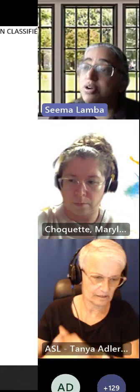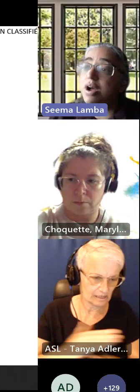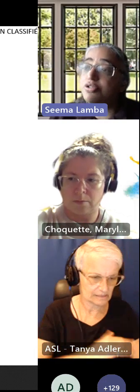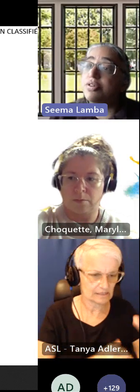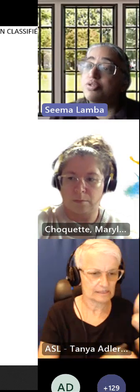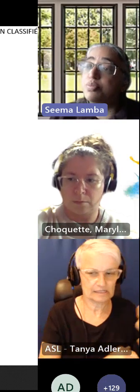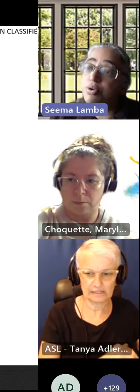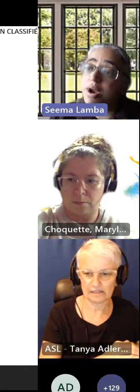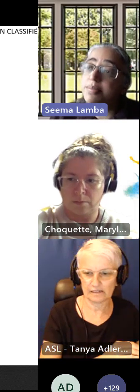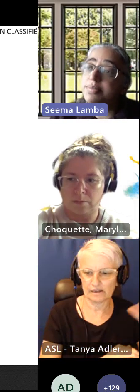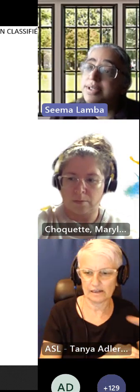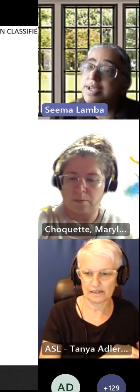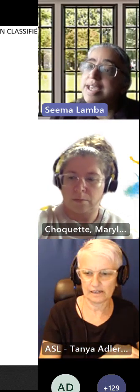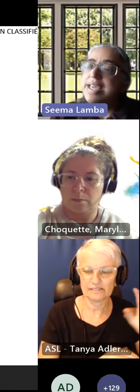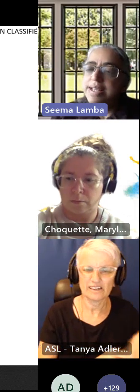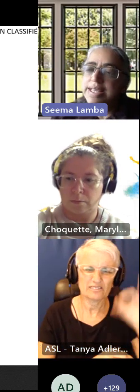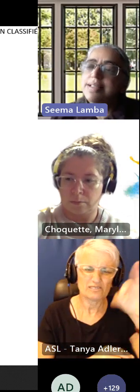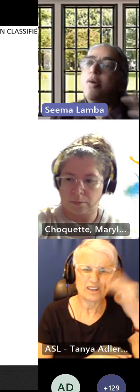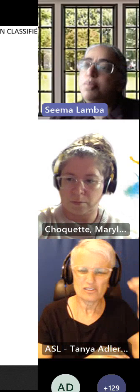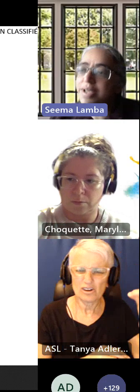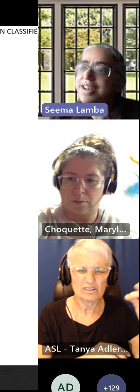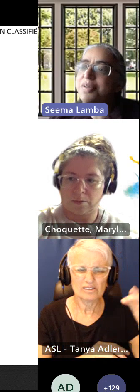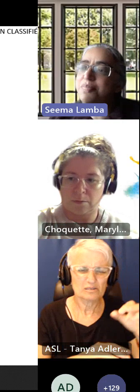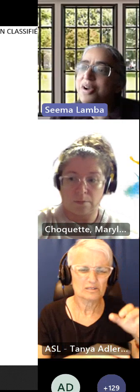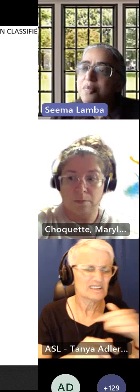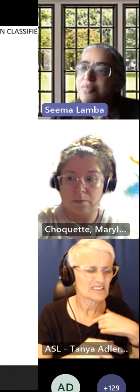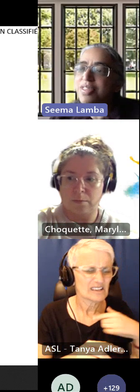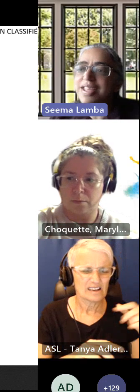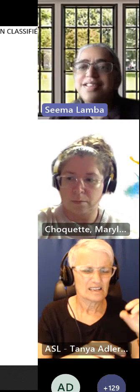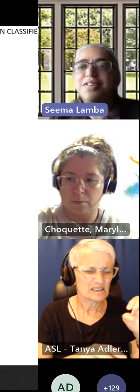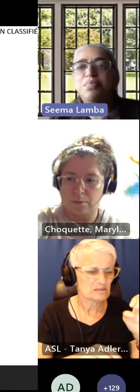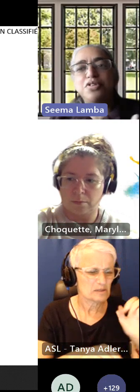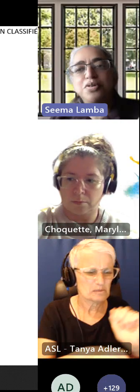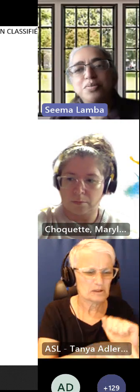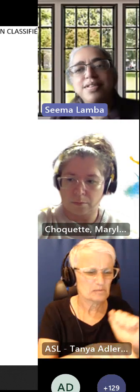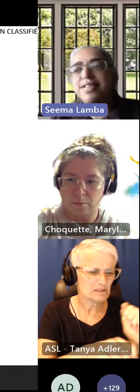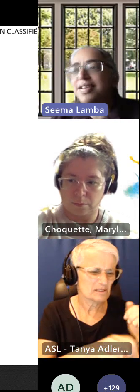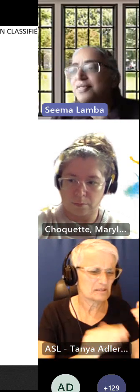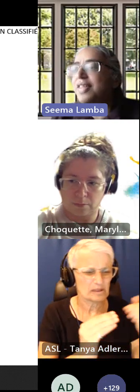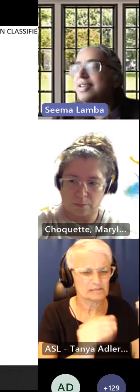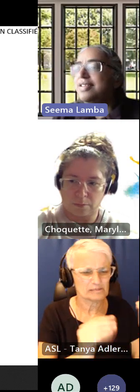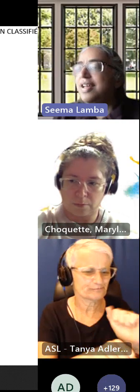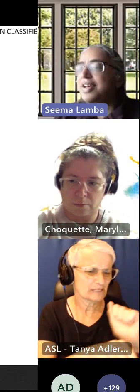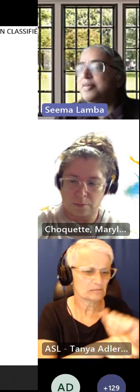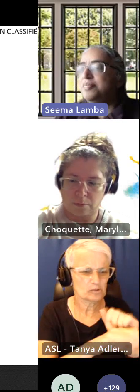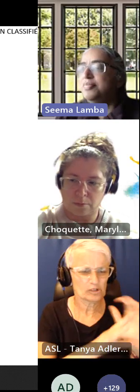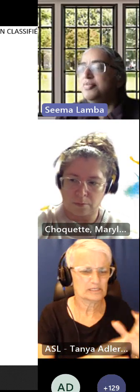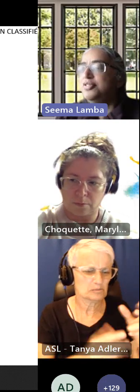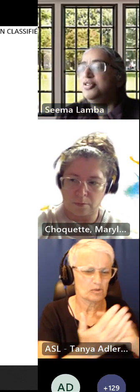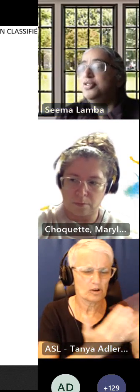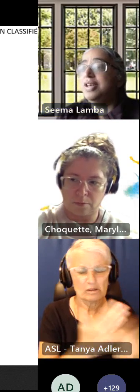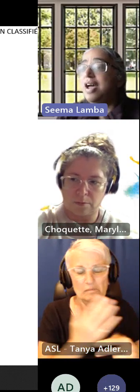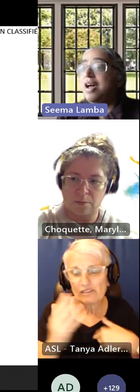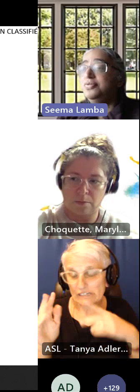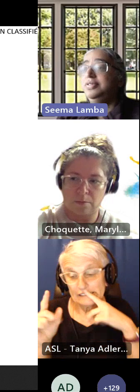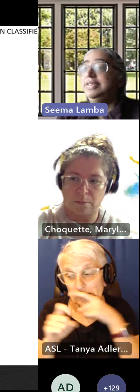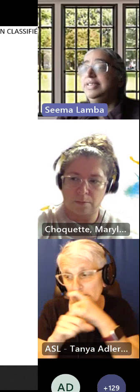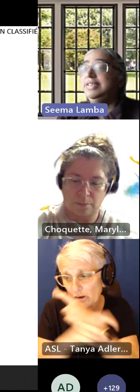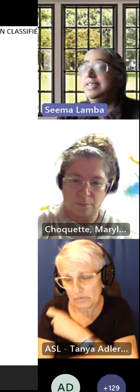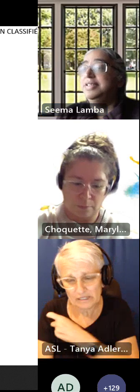under the Federal Contractors Program. It's complicated, but I hope in a simple terms as if that's